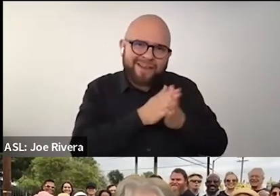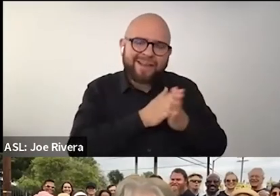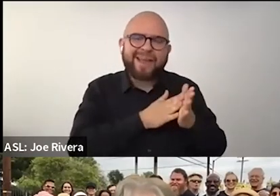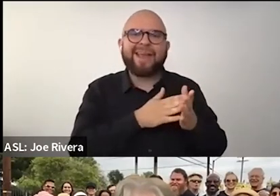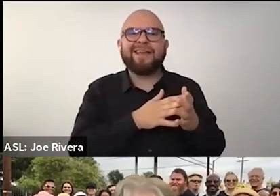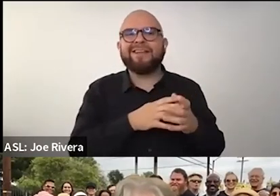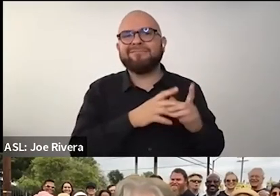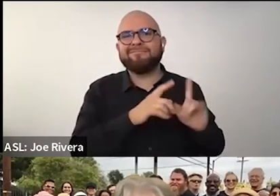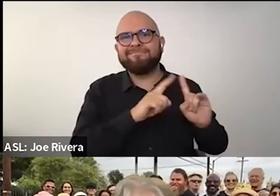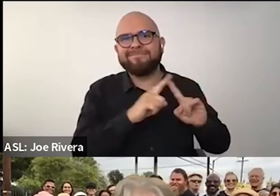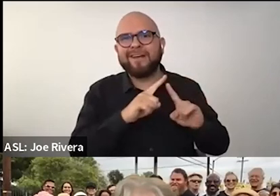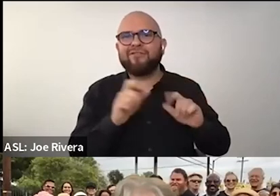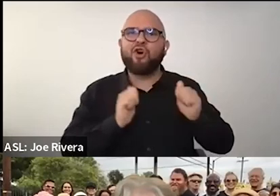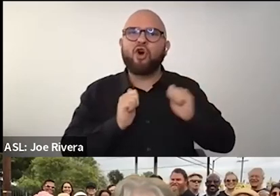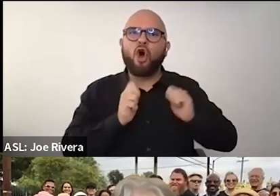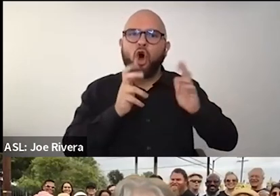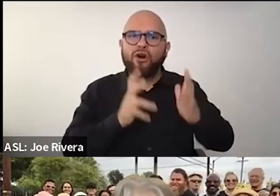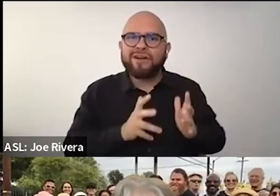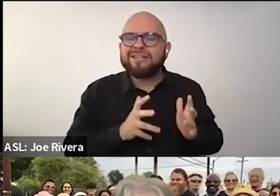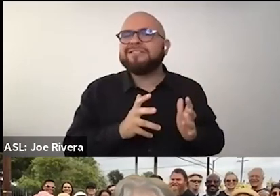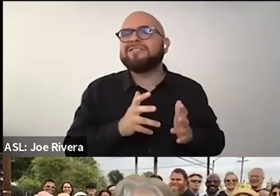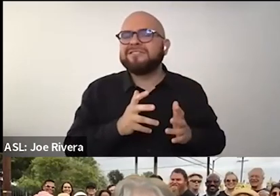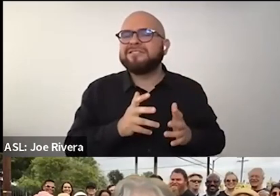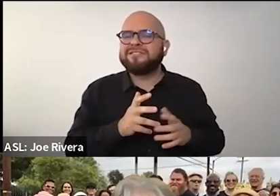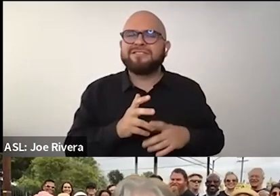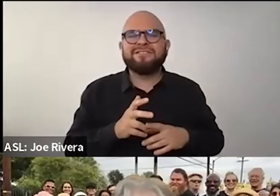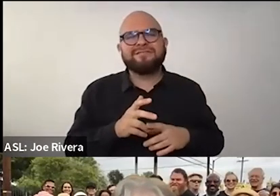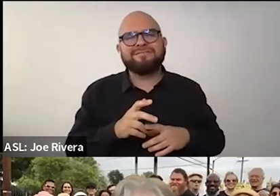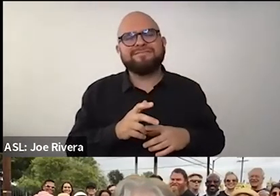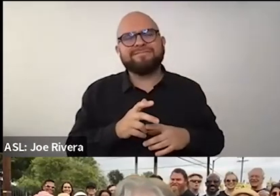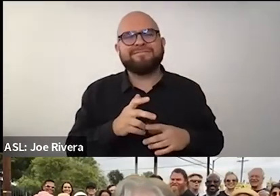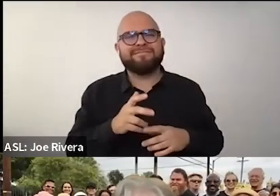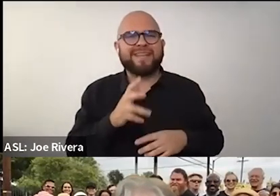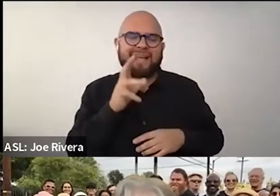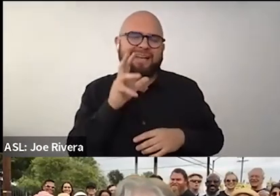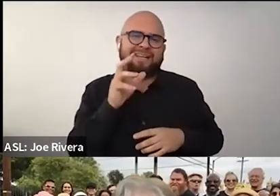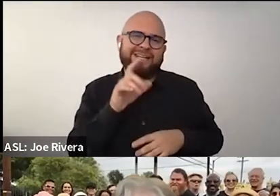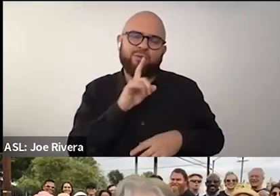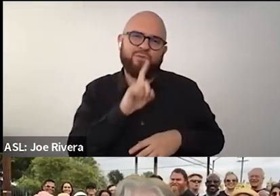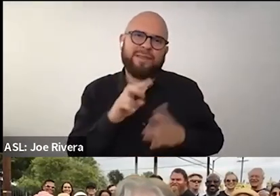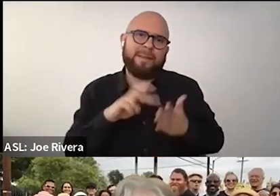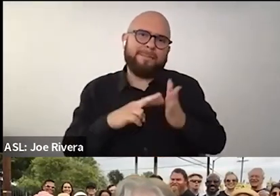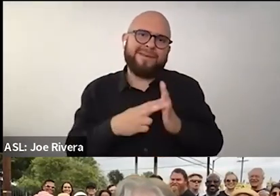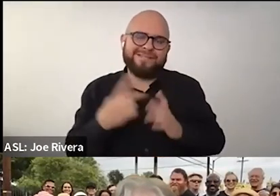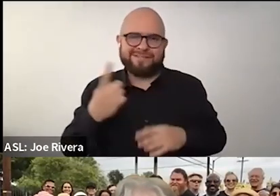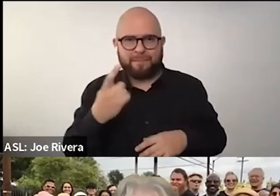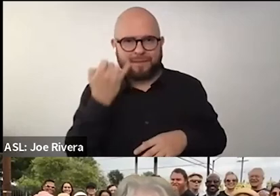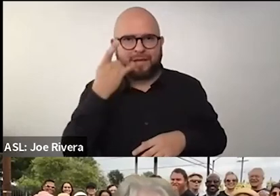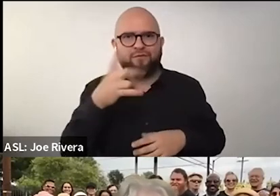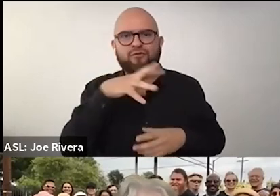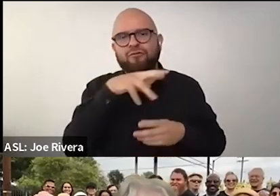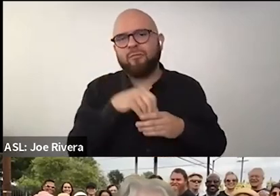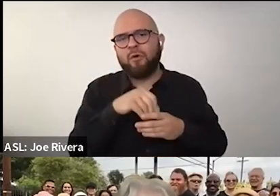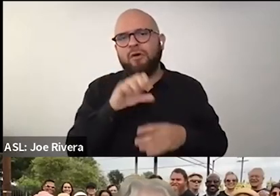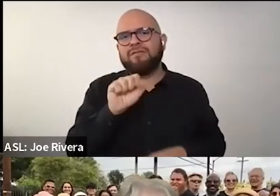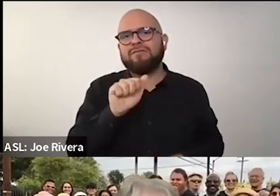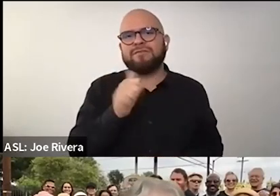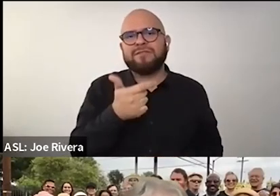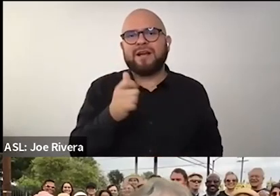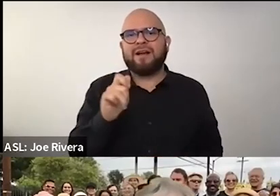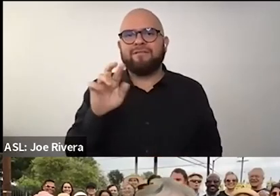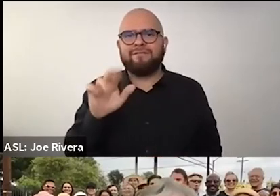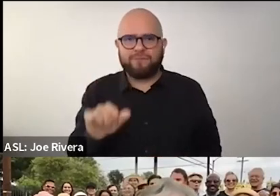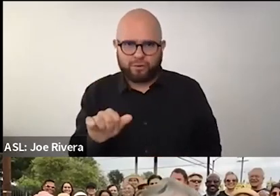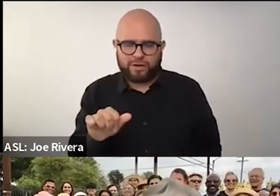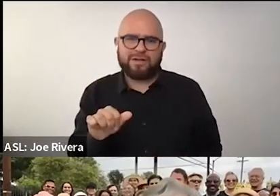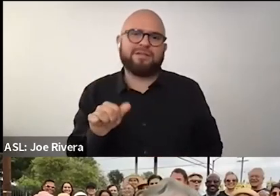excellence, to belong to SAG-AFTRA. And so when you spread that out, then hopefully you'll get some